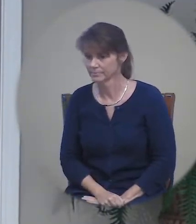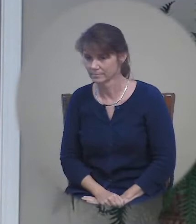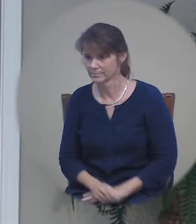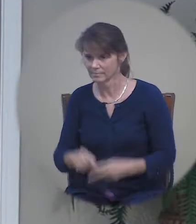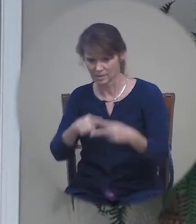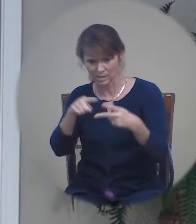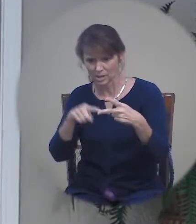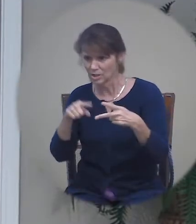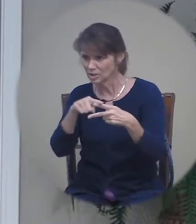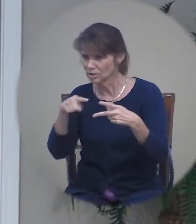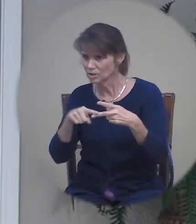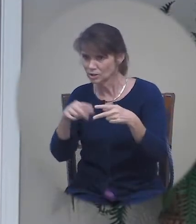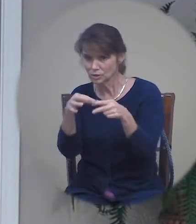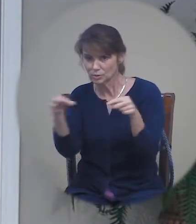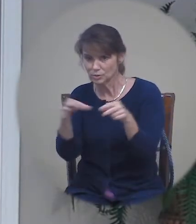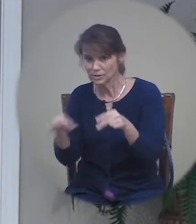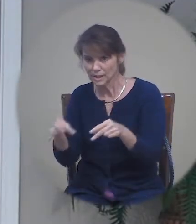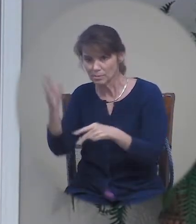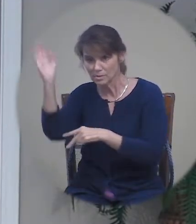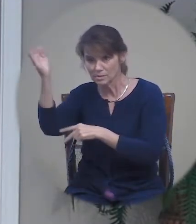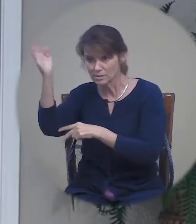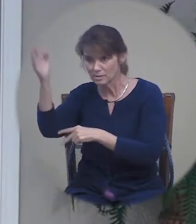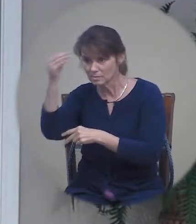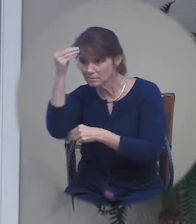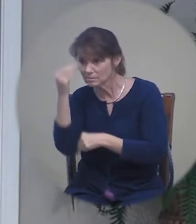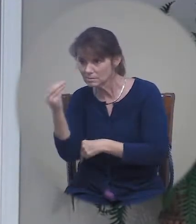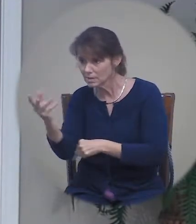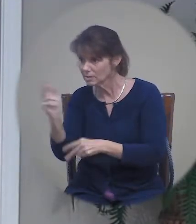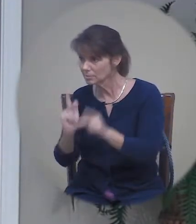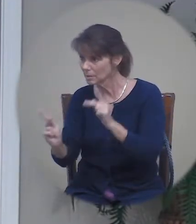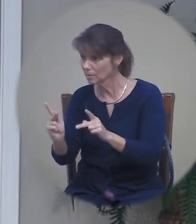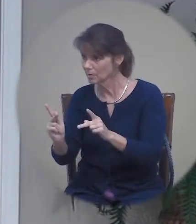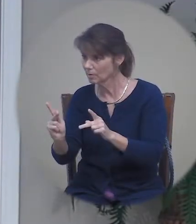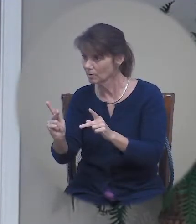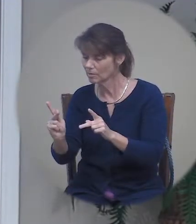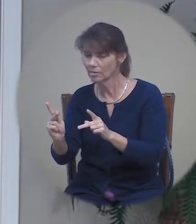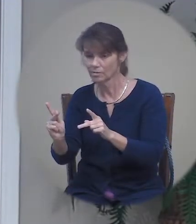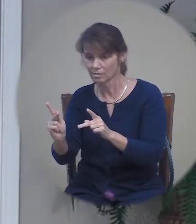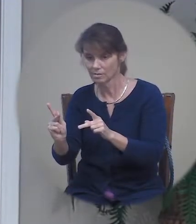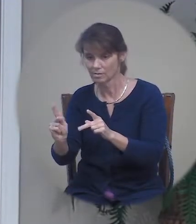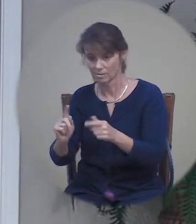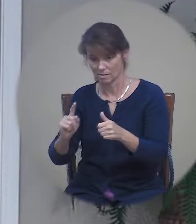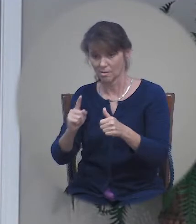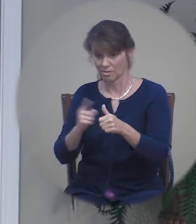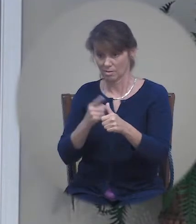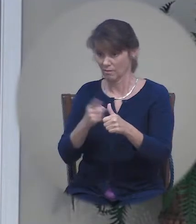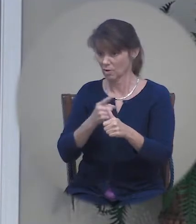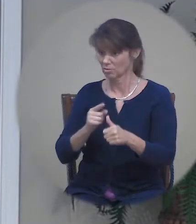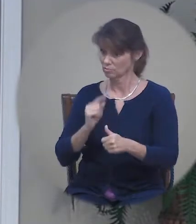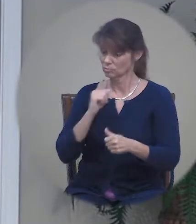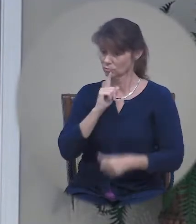two statements that he makes to the people of God, and I find them interesting. The first one's true.